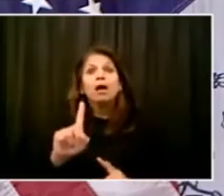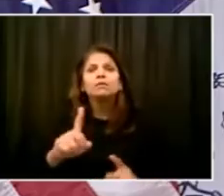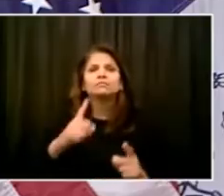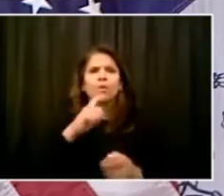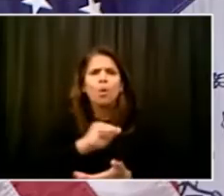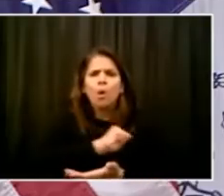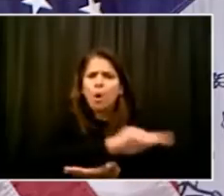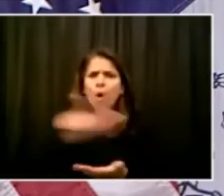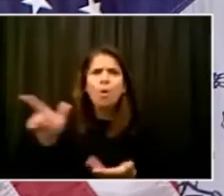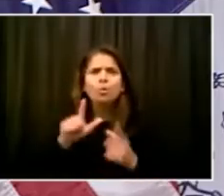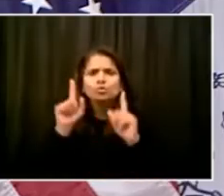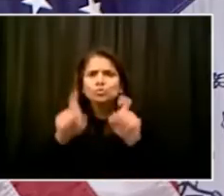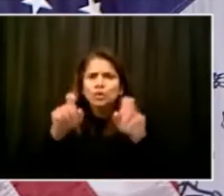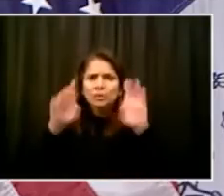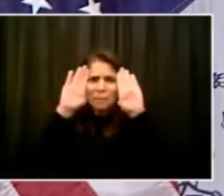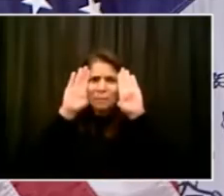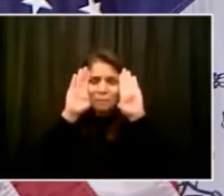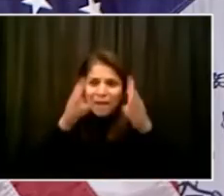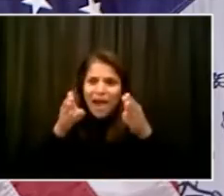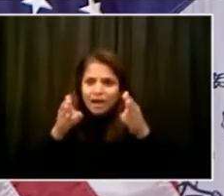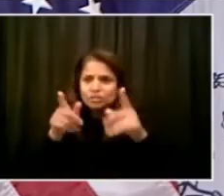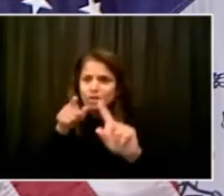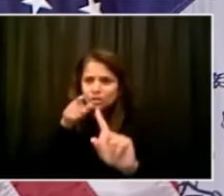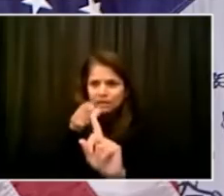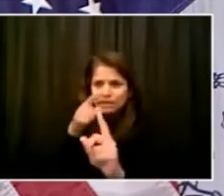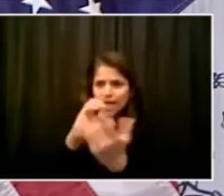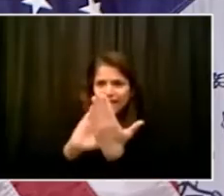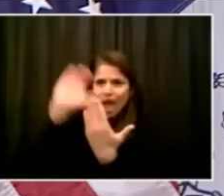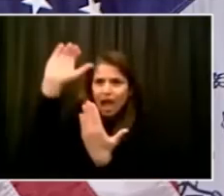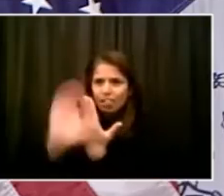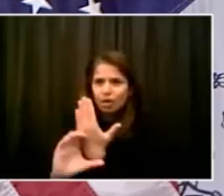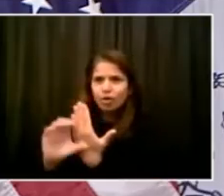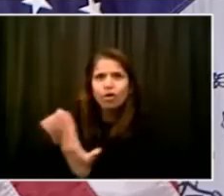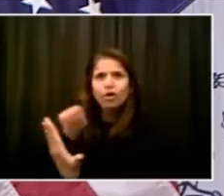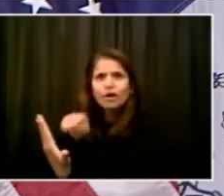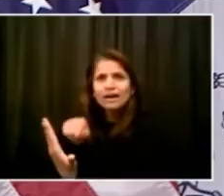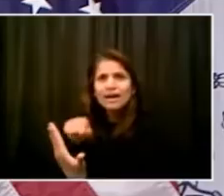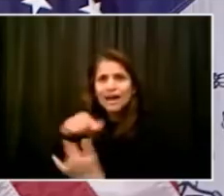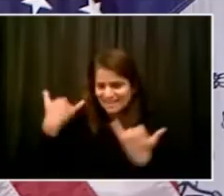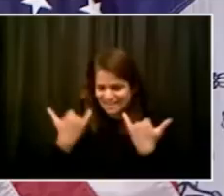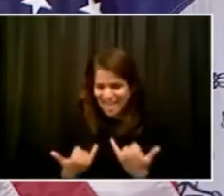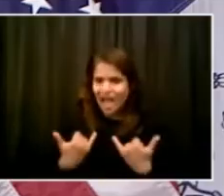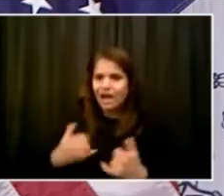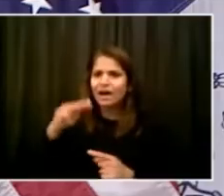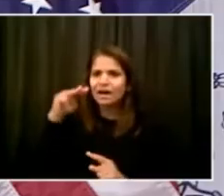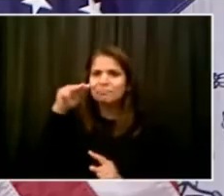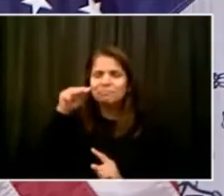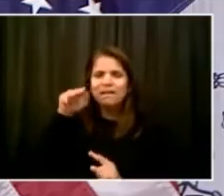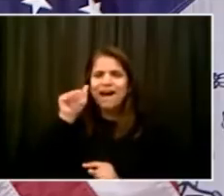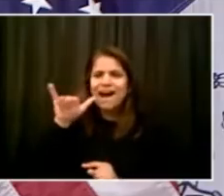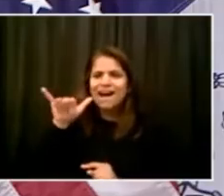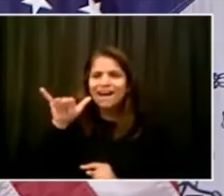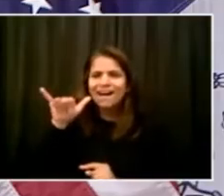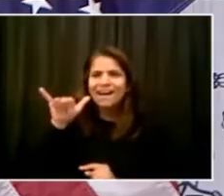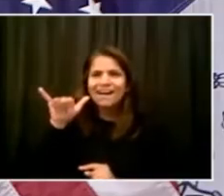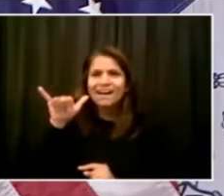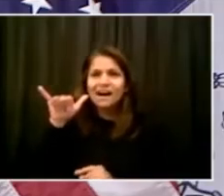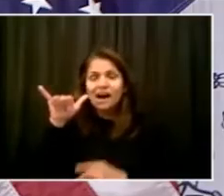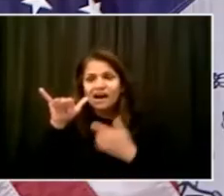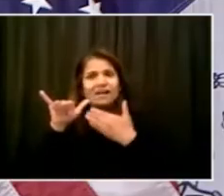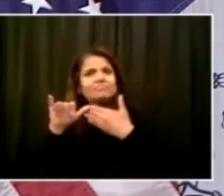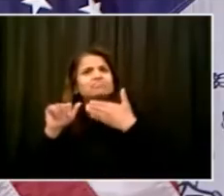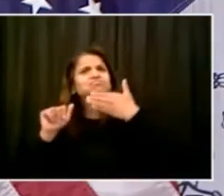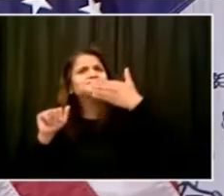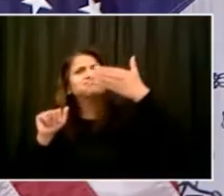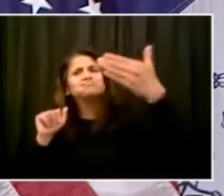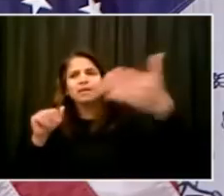We're talking about opening up schools in the second week of September. We don't know what the world's going to look like then. We have